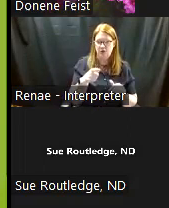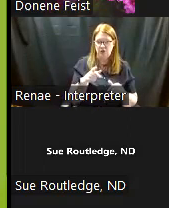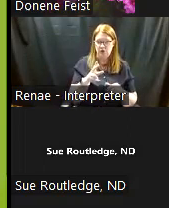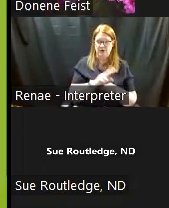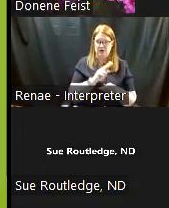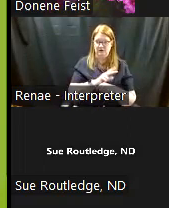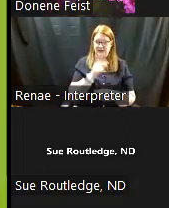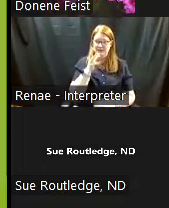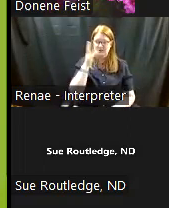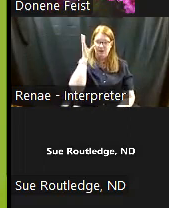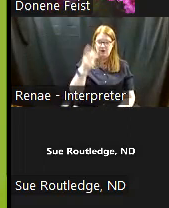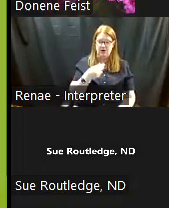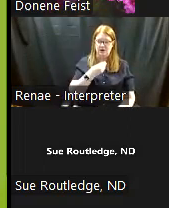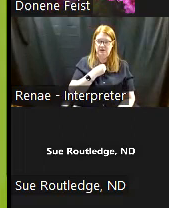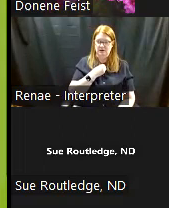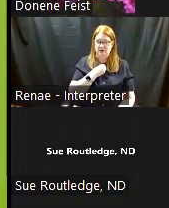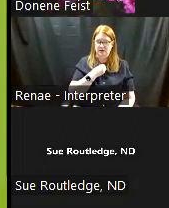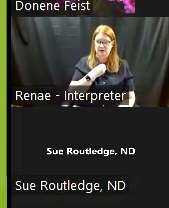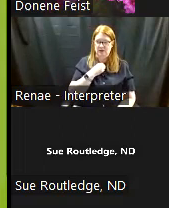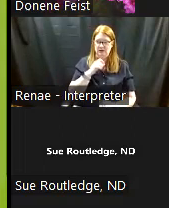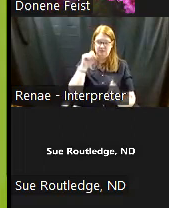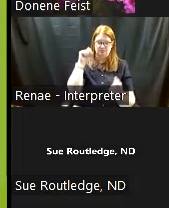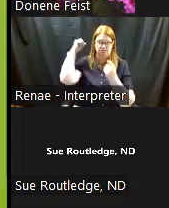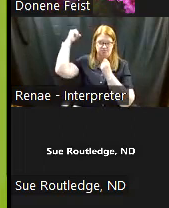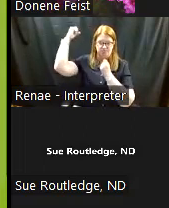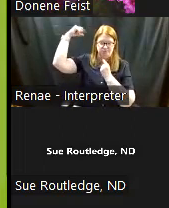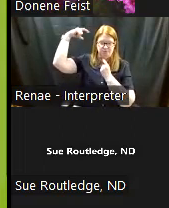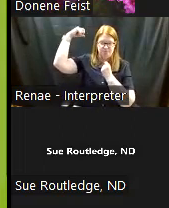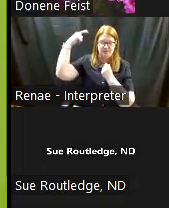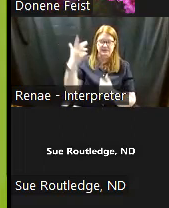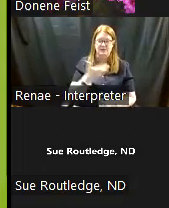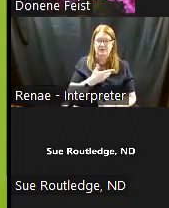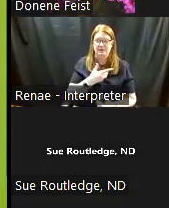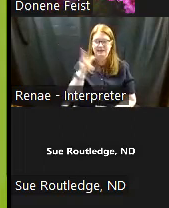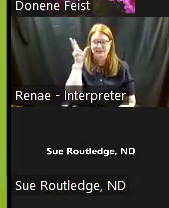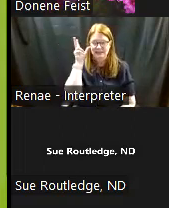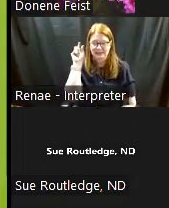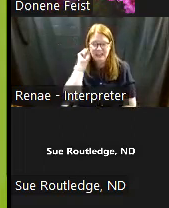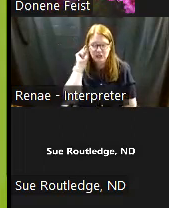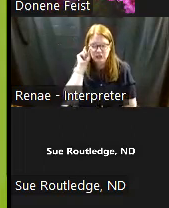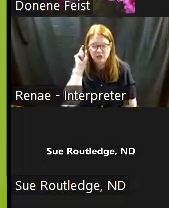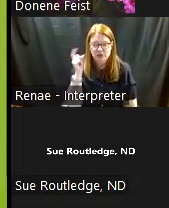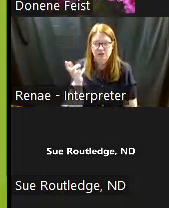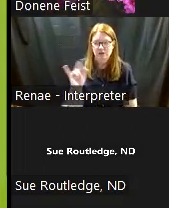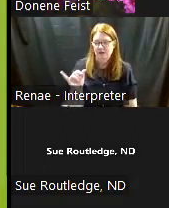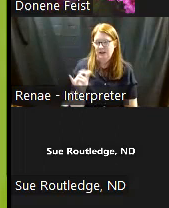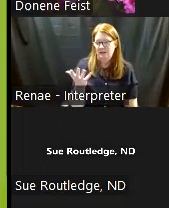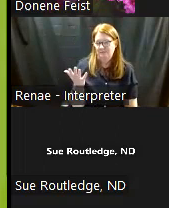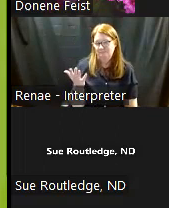parent. It's capturing your voice and then streaming it right into your baby's ears. And I think especially for our